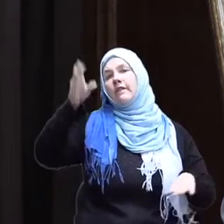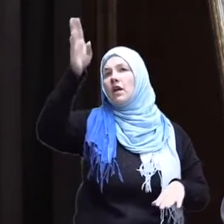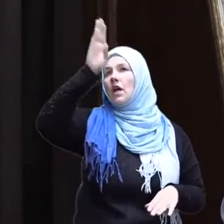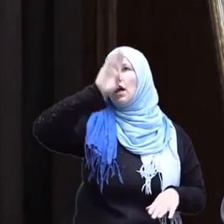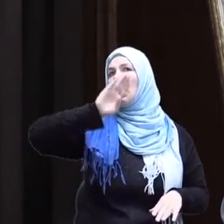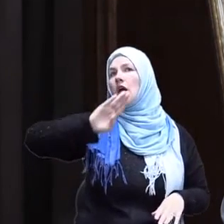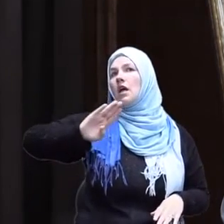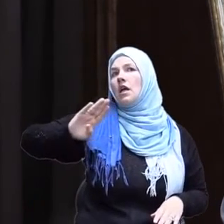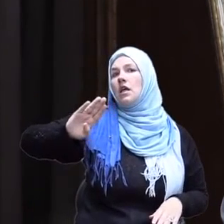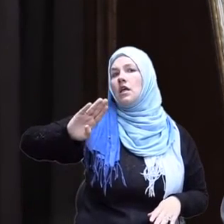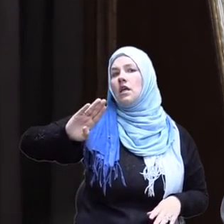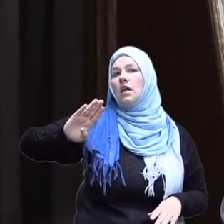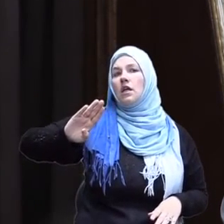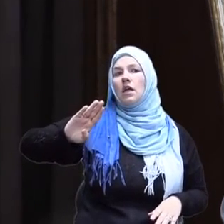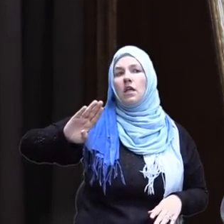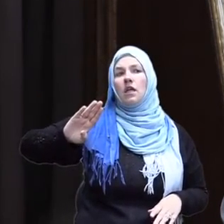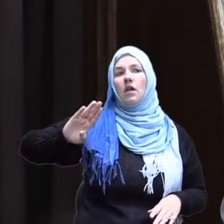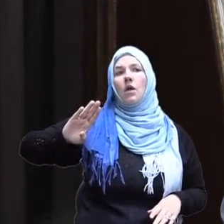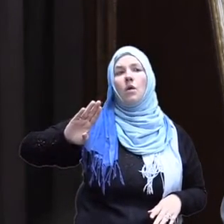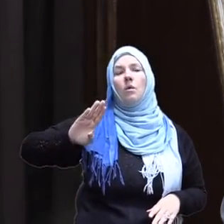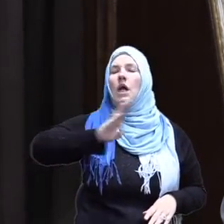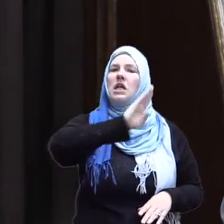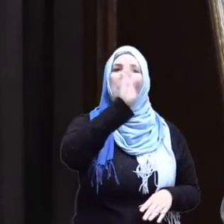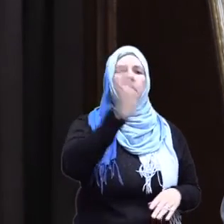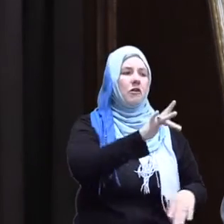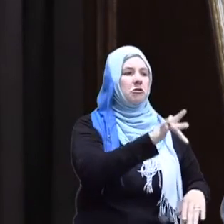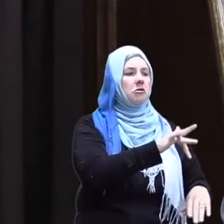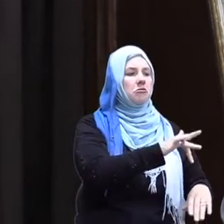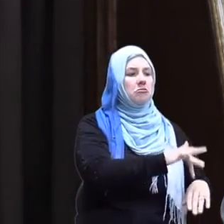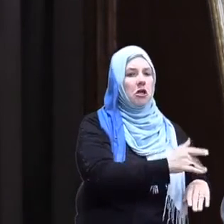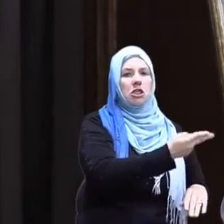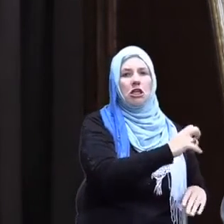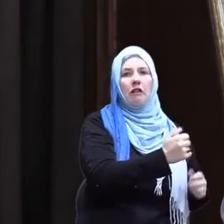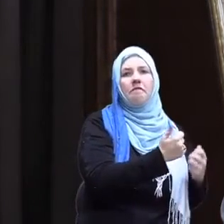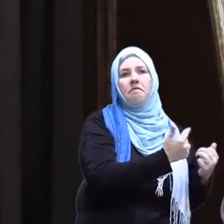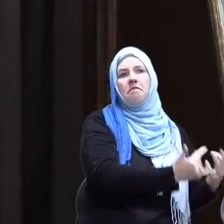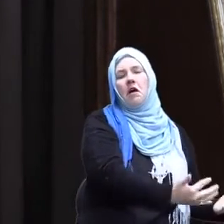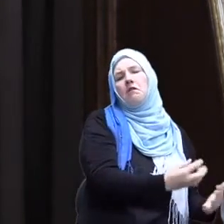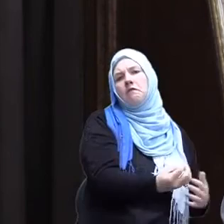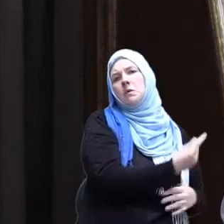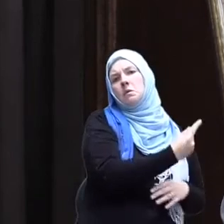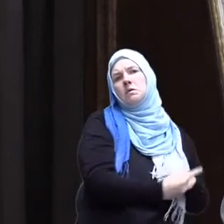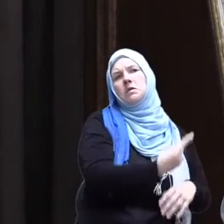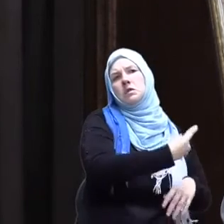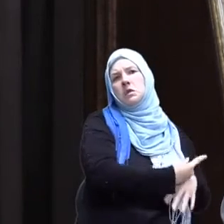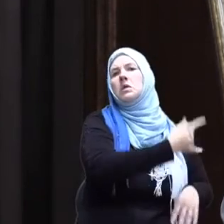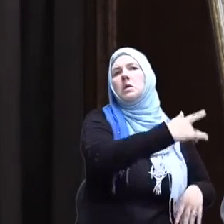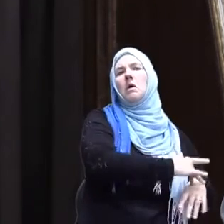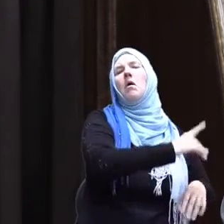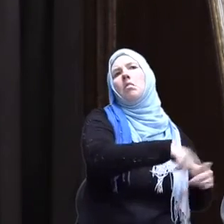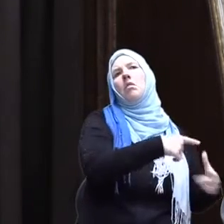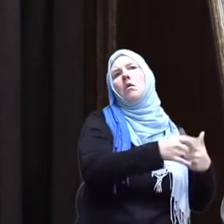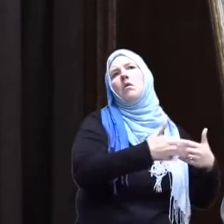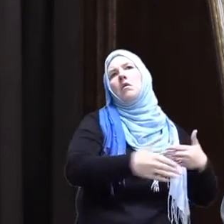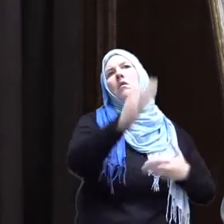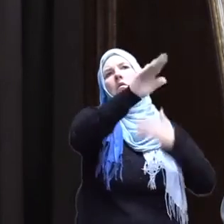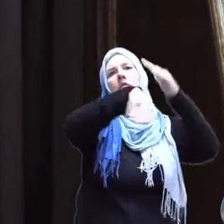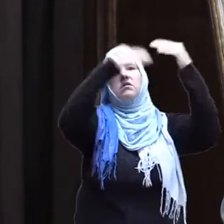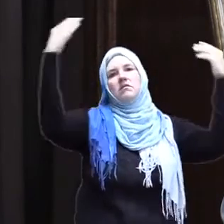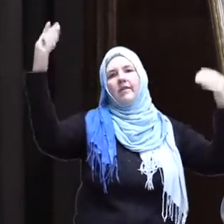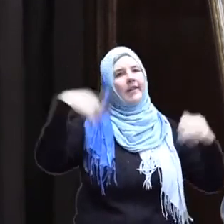get into hellfire except for a few days, as if they have a seal or a contract with Allah. They